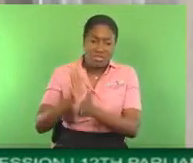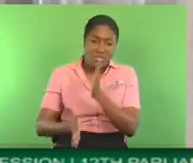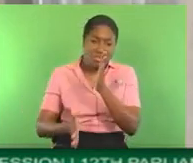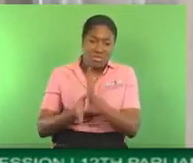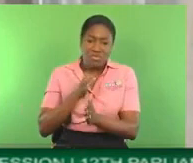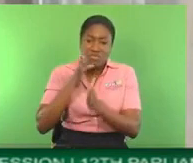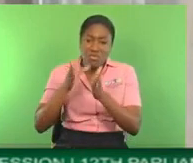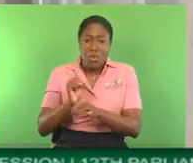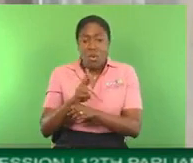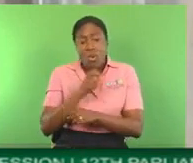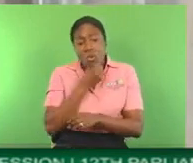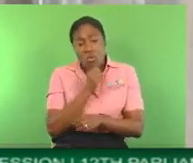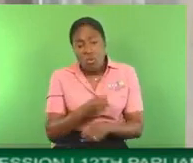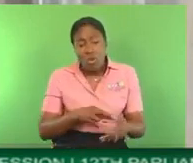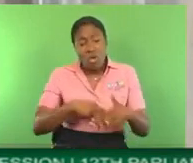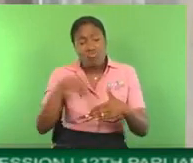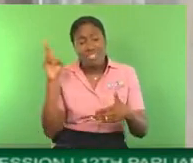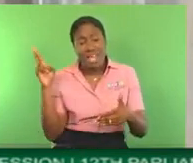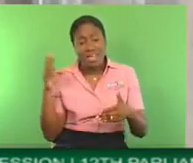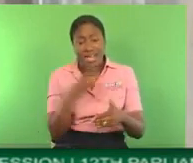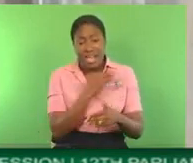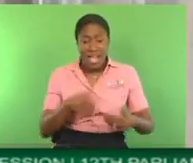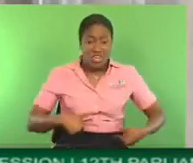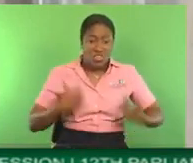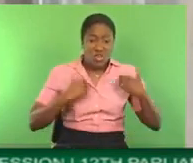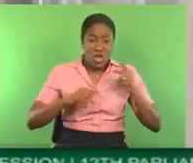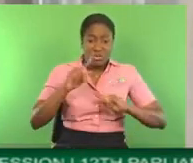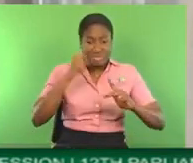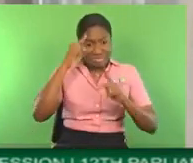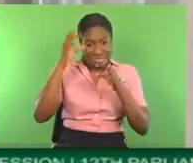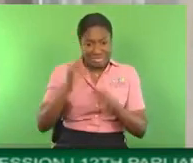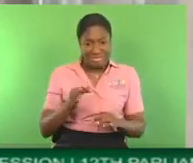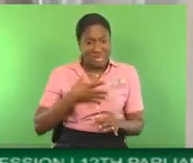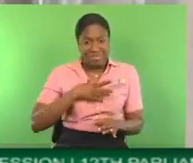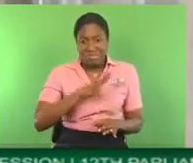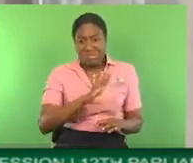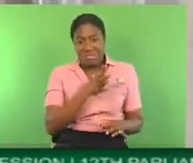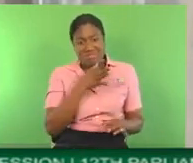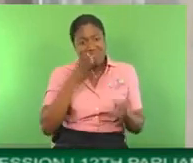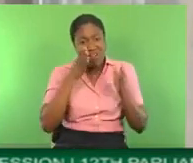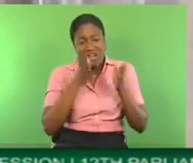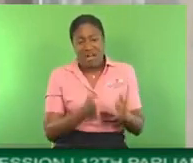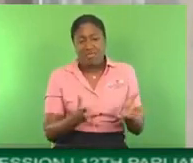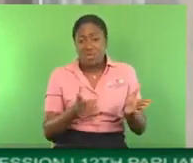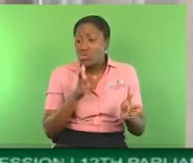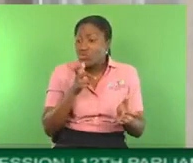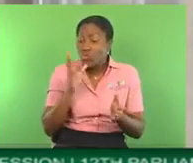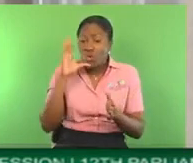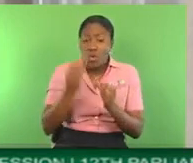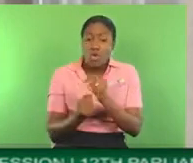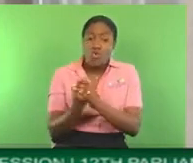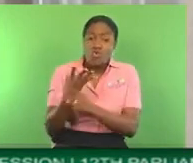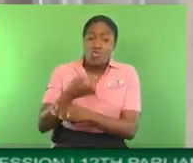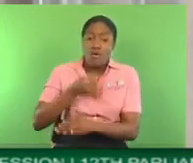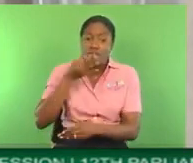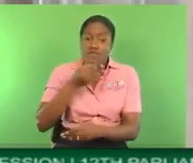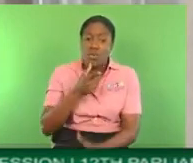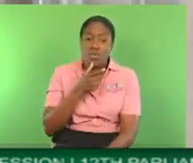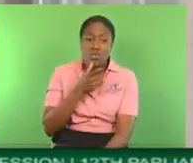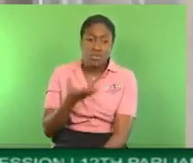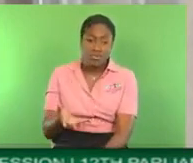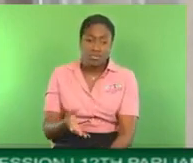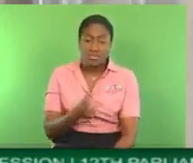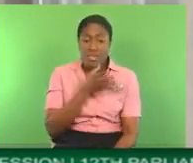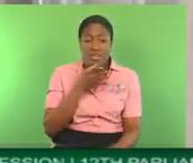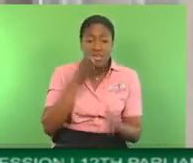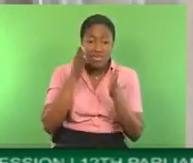they retire, and when the young ones decide this is not what they want to do. So who's going to grow our food? Our farmers